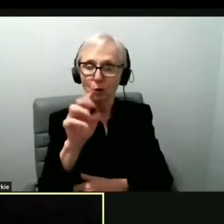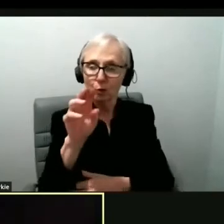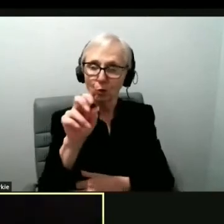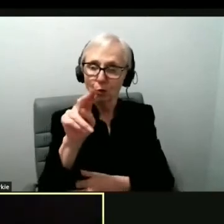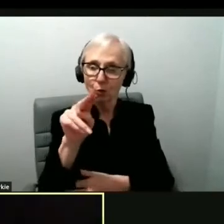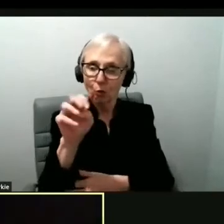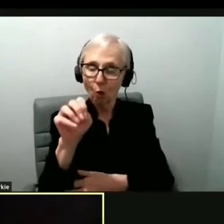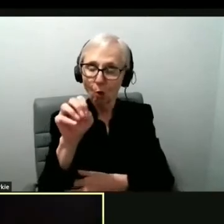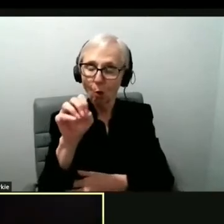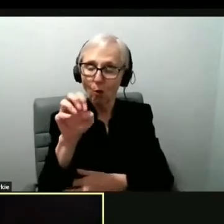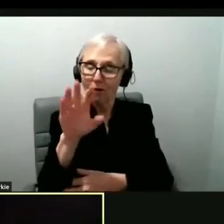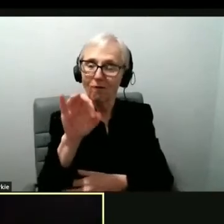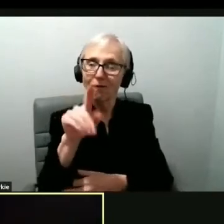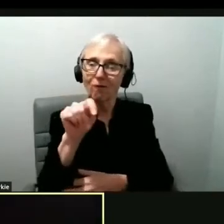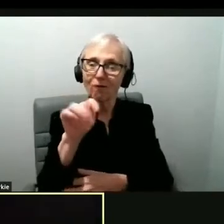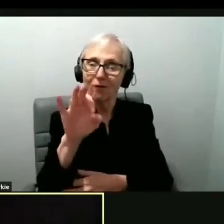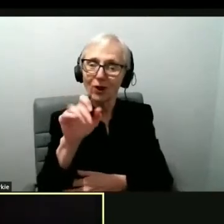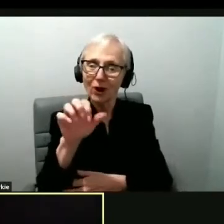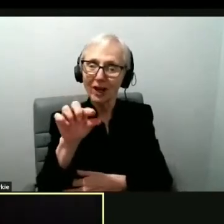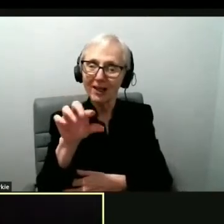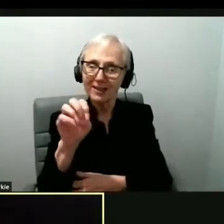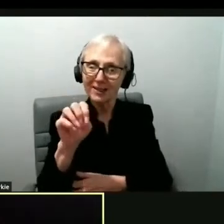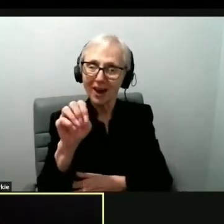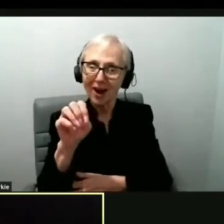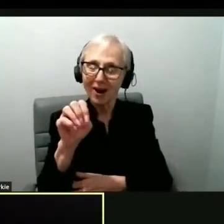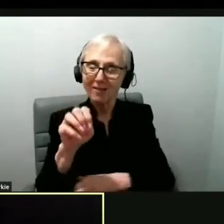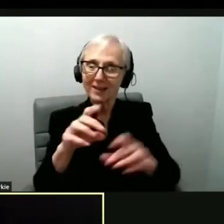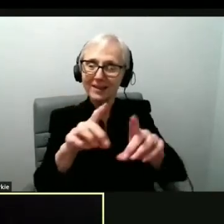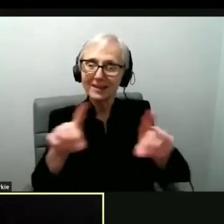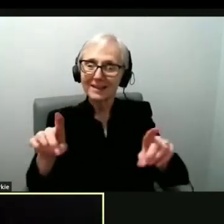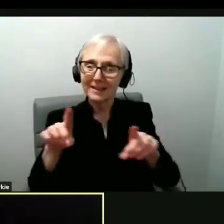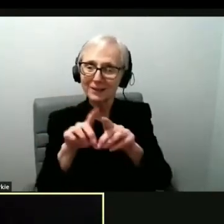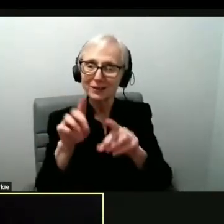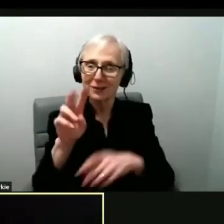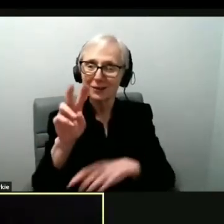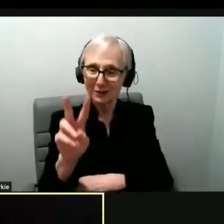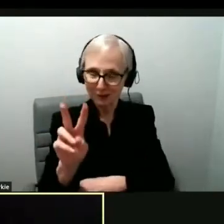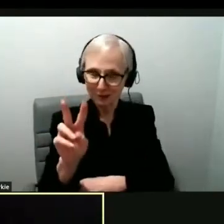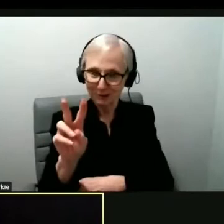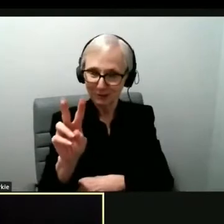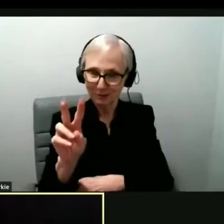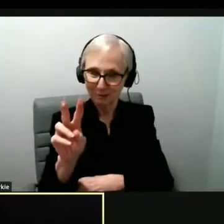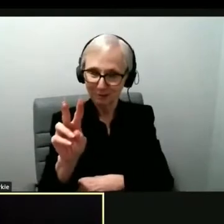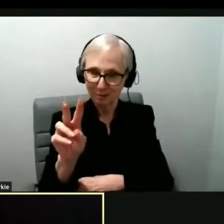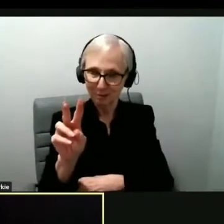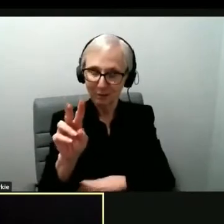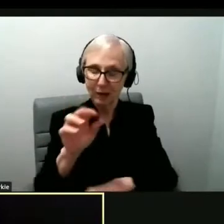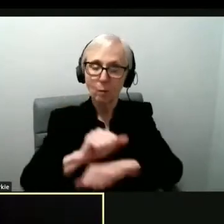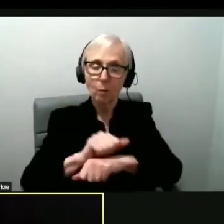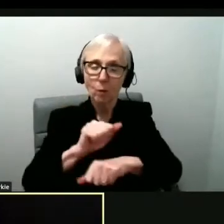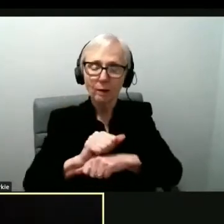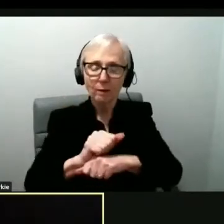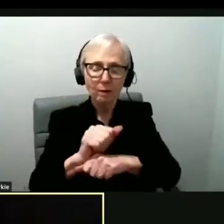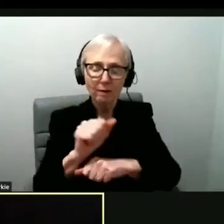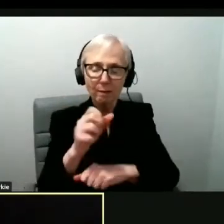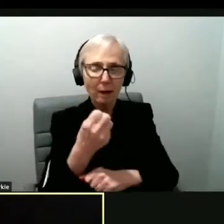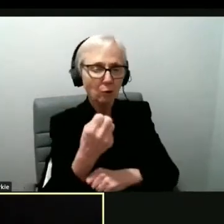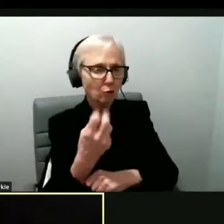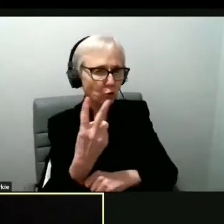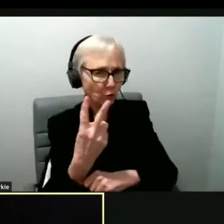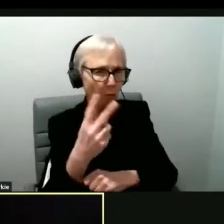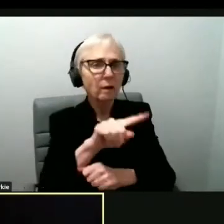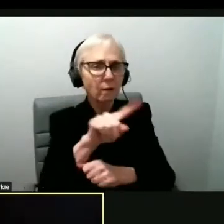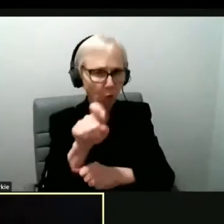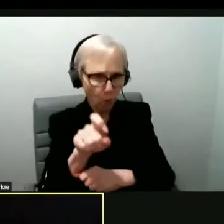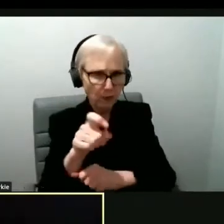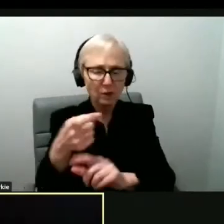District 2 for about 10 minutes so we can get up and stretch or take a bio break. I'm working with about a dozen questions that came in